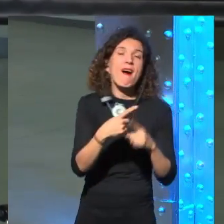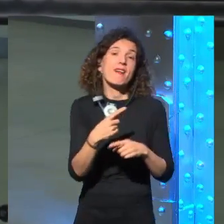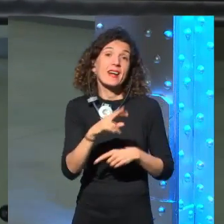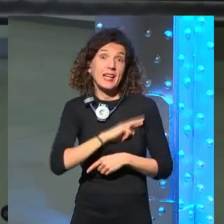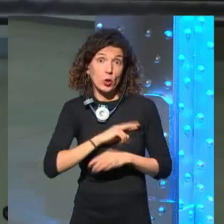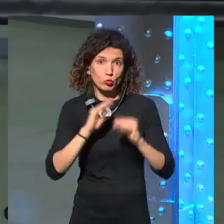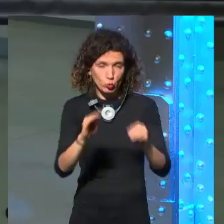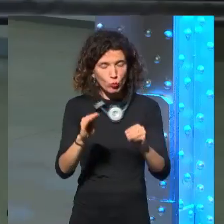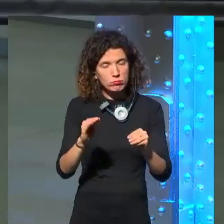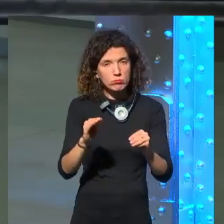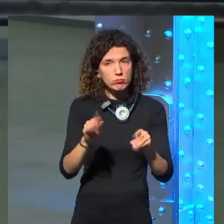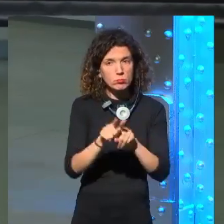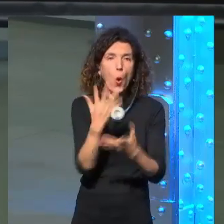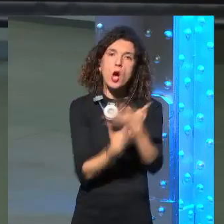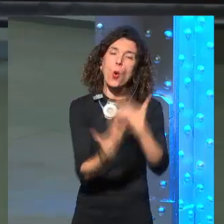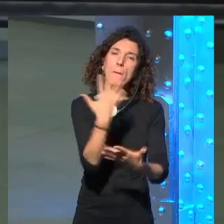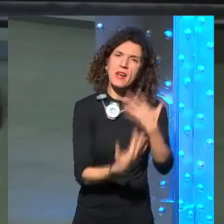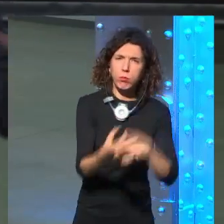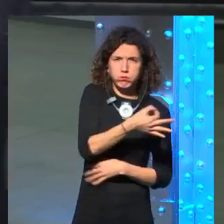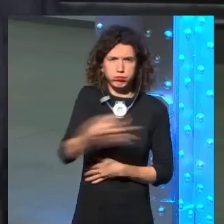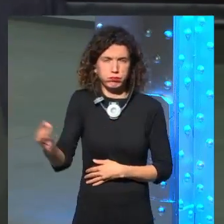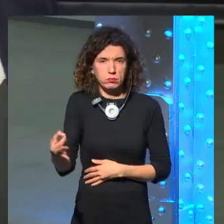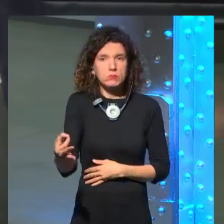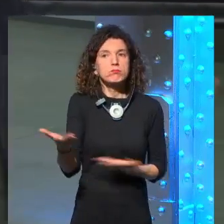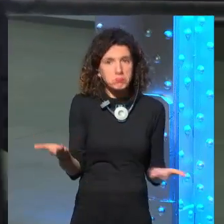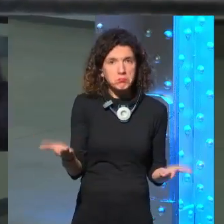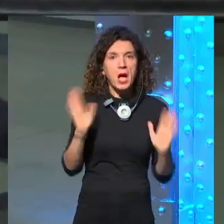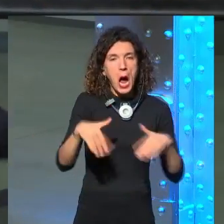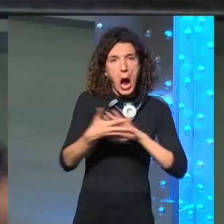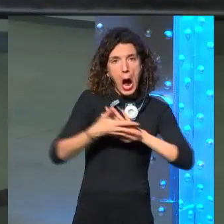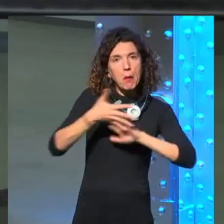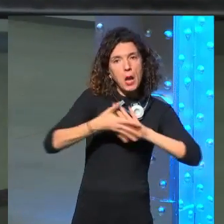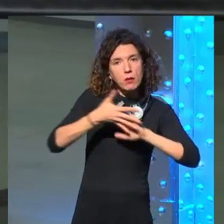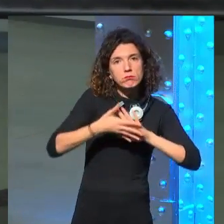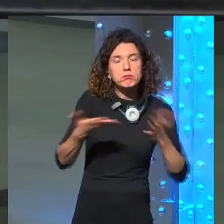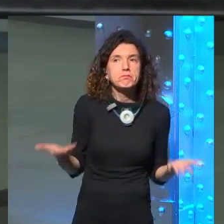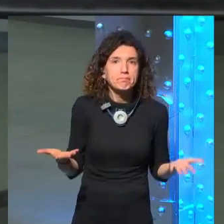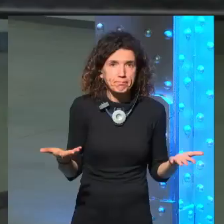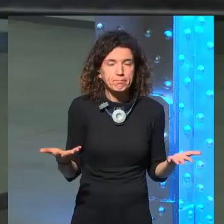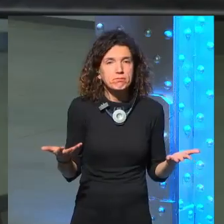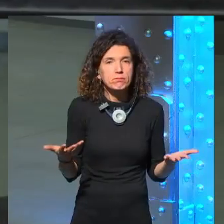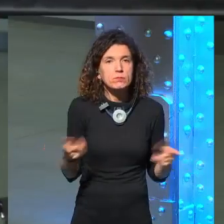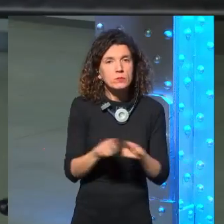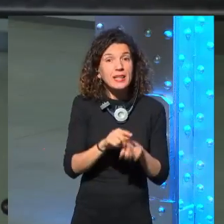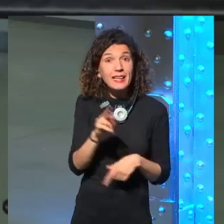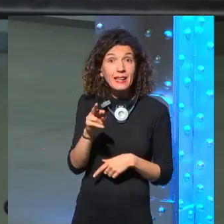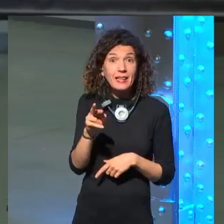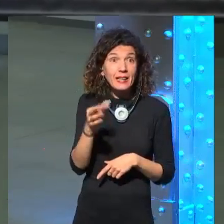talks about the fact that science and religion is interested in trying to answer very similar big